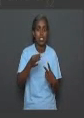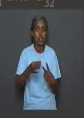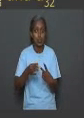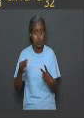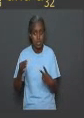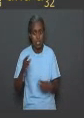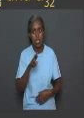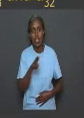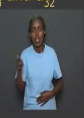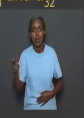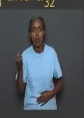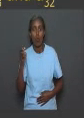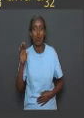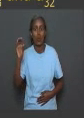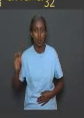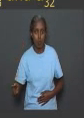row or a column.